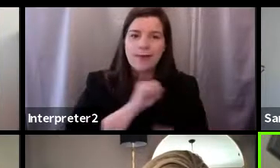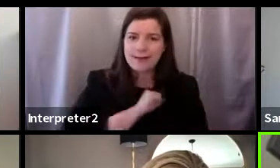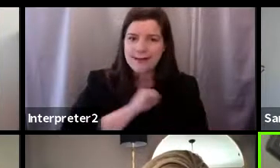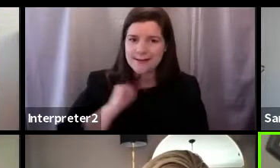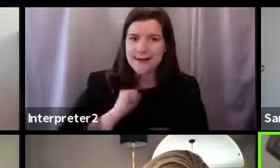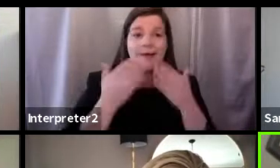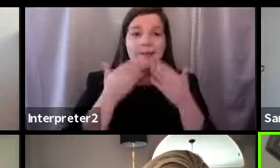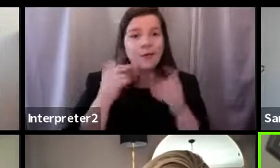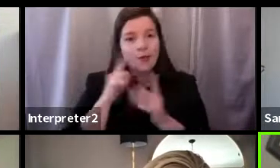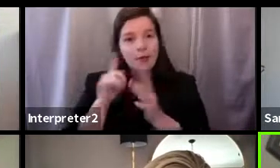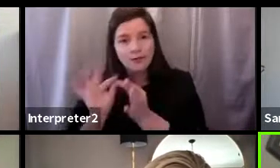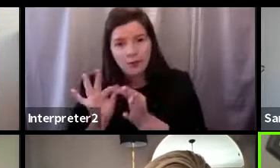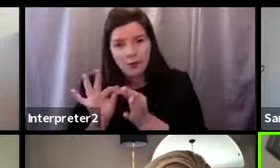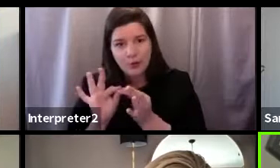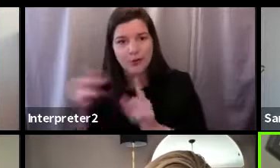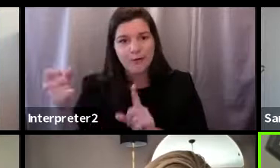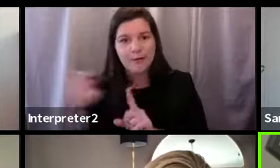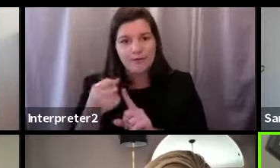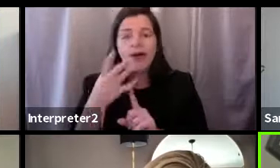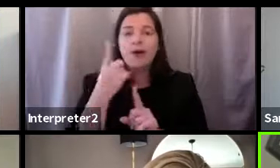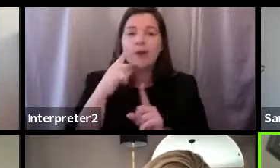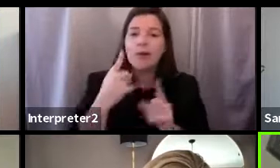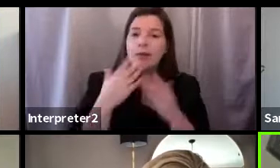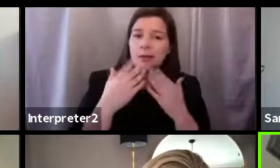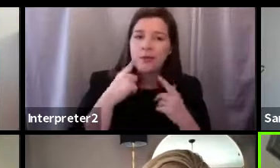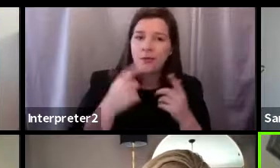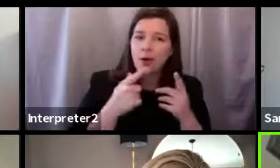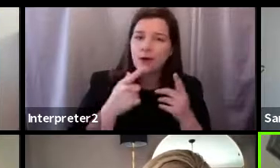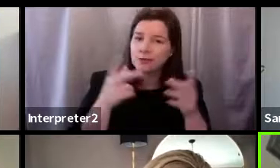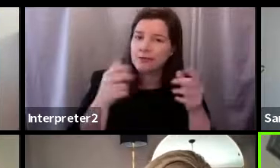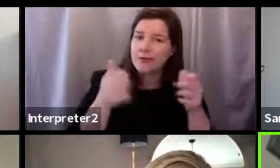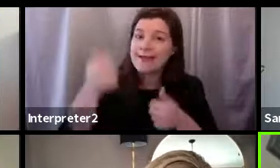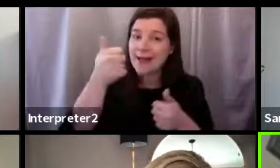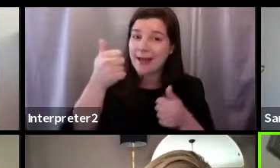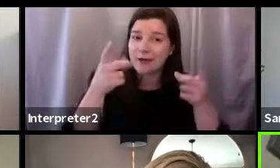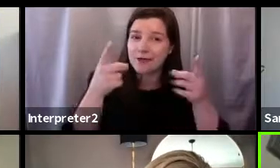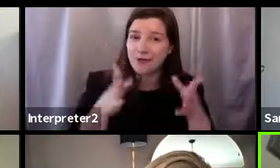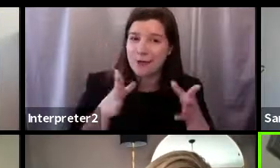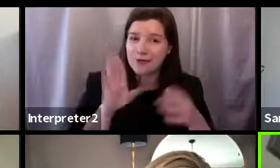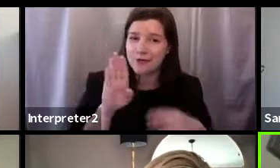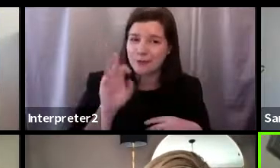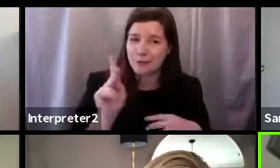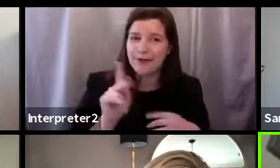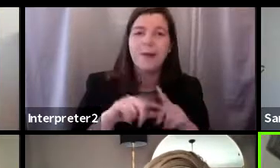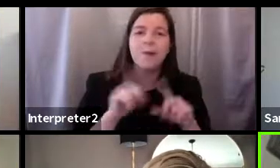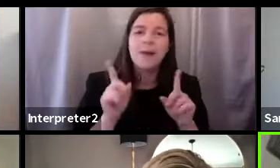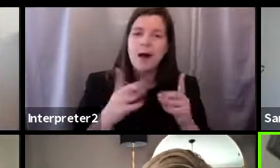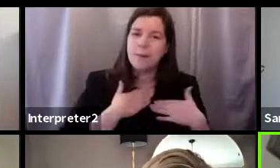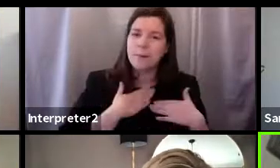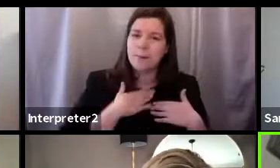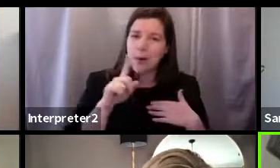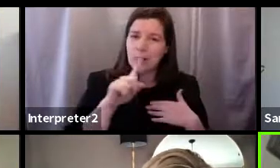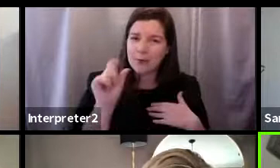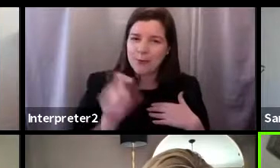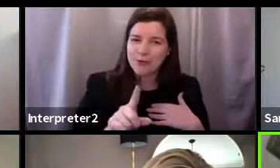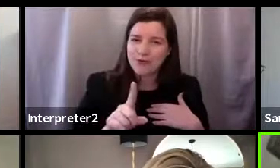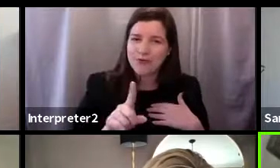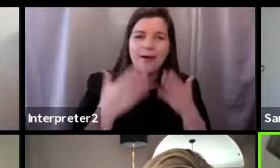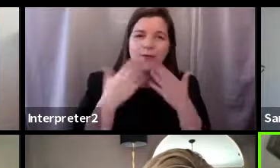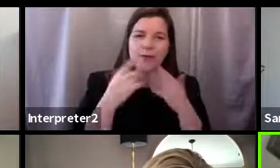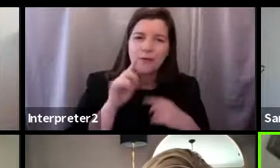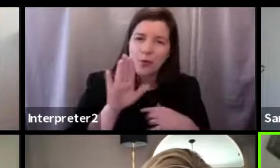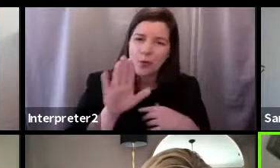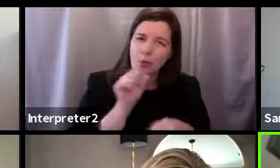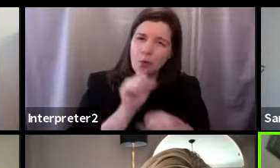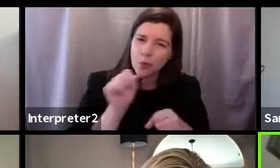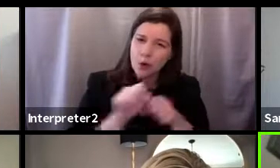the interpreter and for Executive Director Brick. My question is, thank you for all the work you're doing during